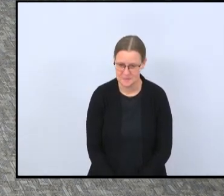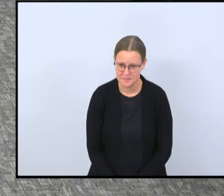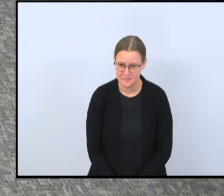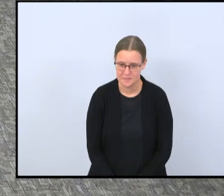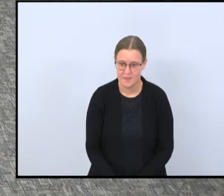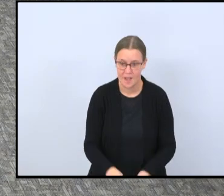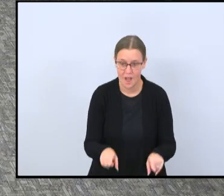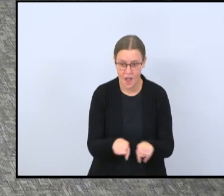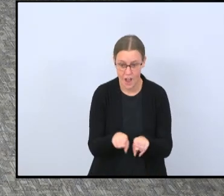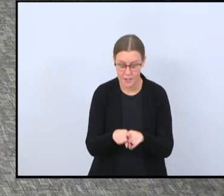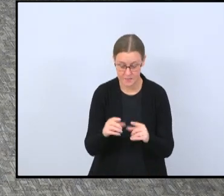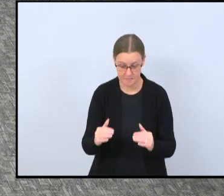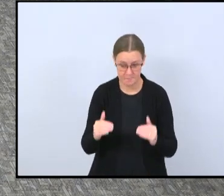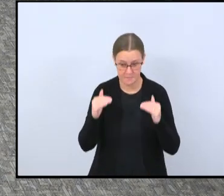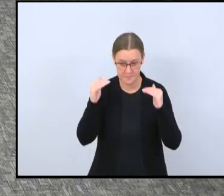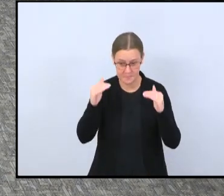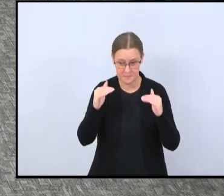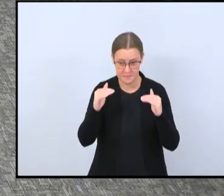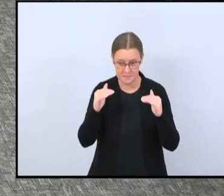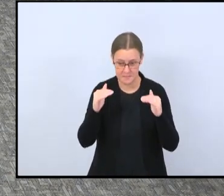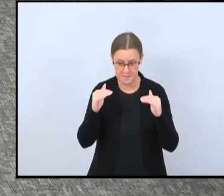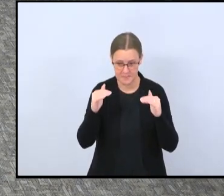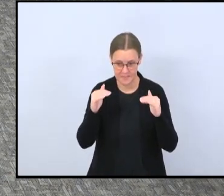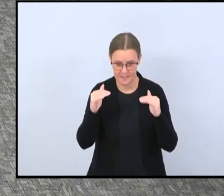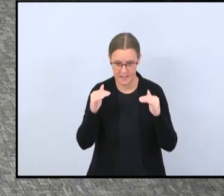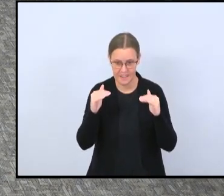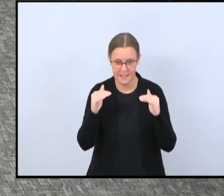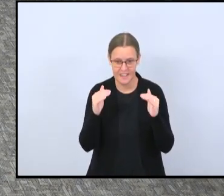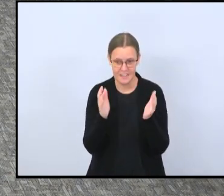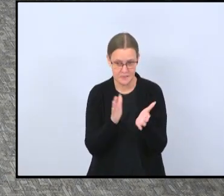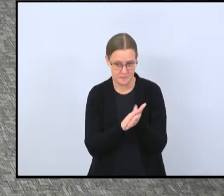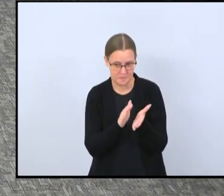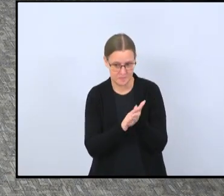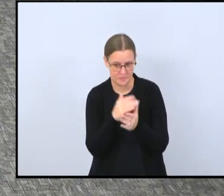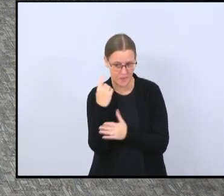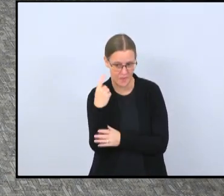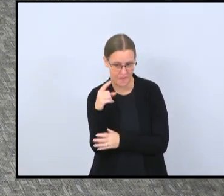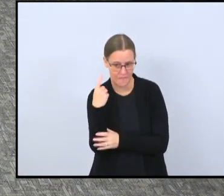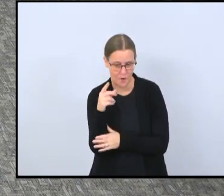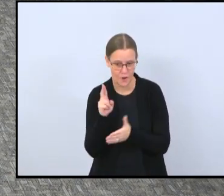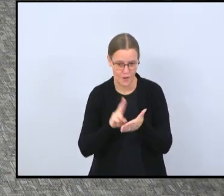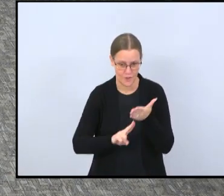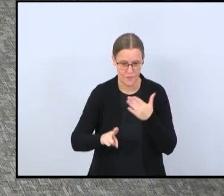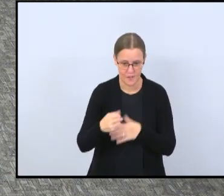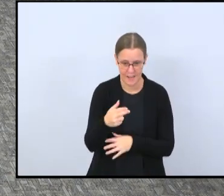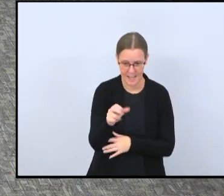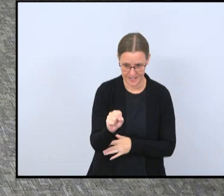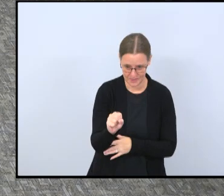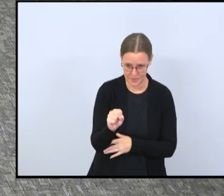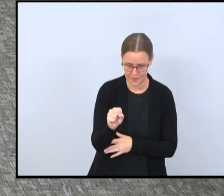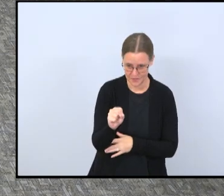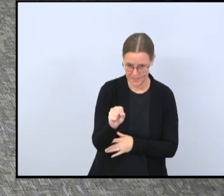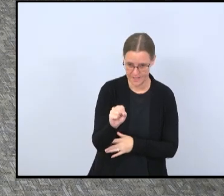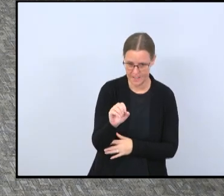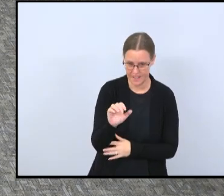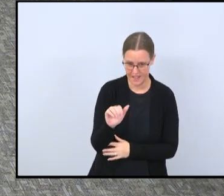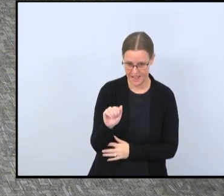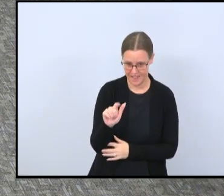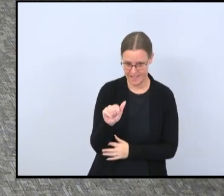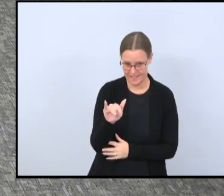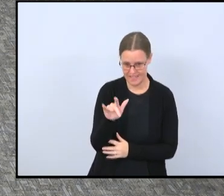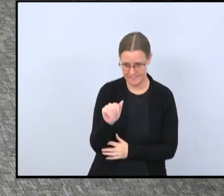Also advancing to the state competition in powerlifting, please put your hands together for University High School Trojan,